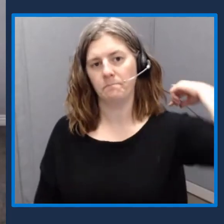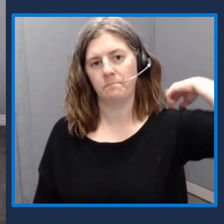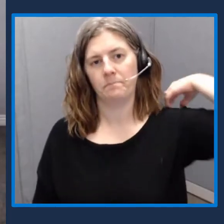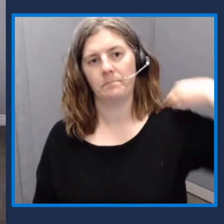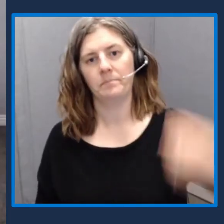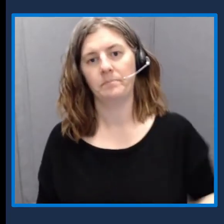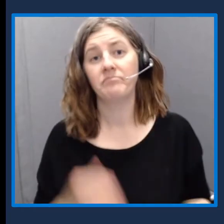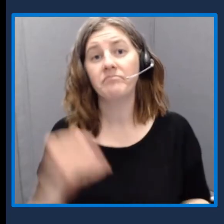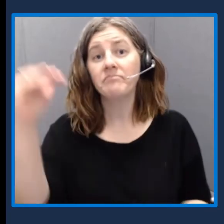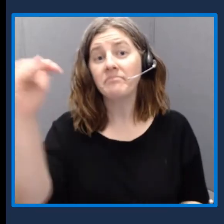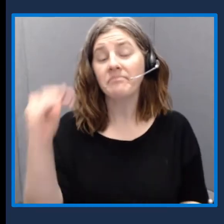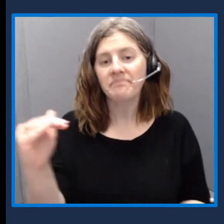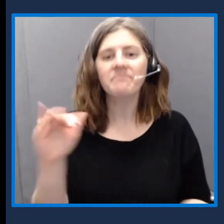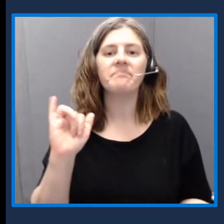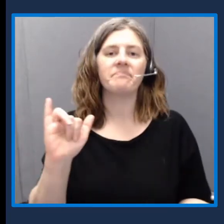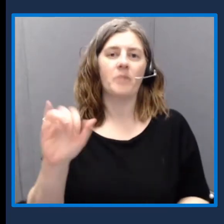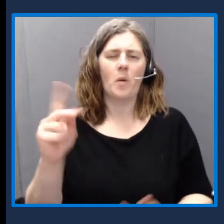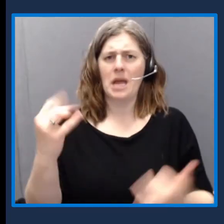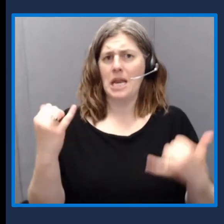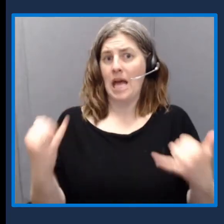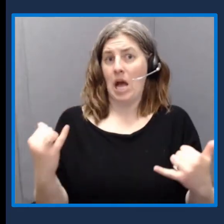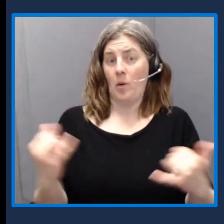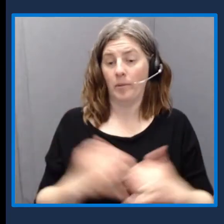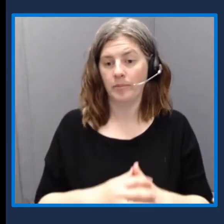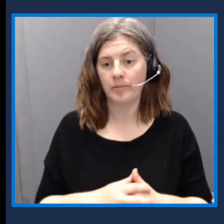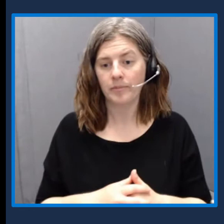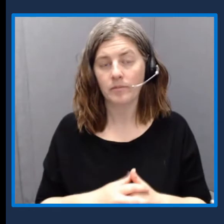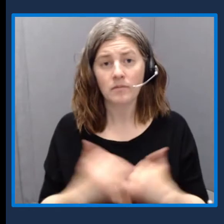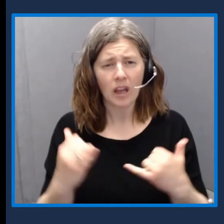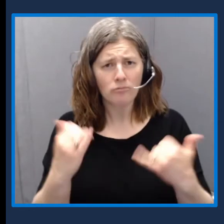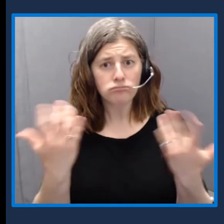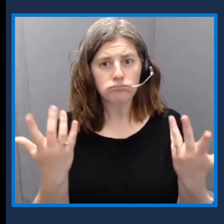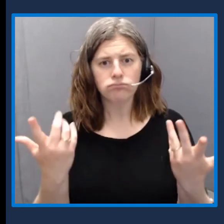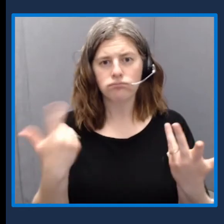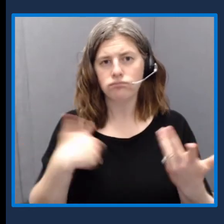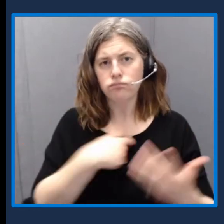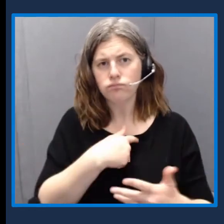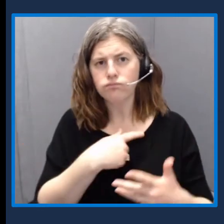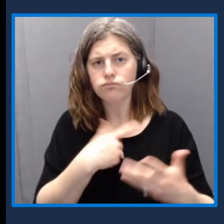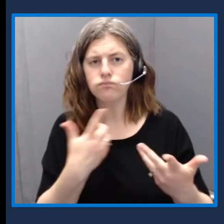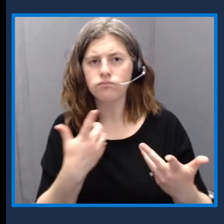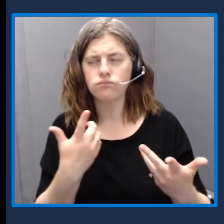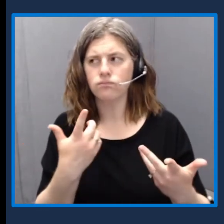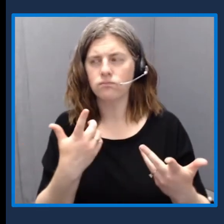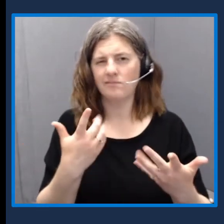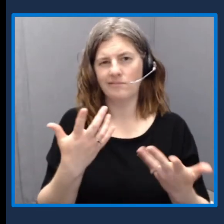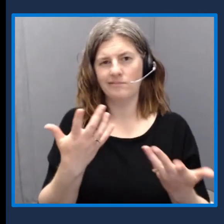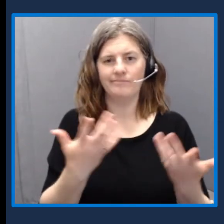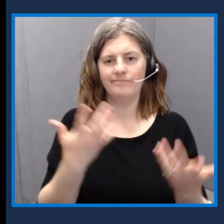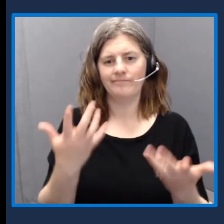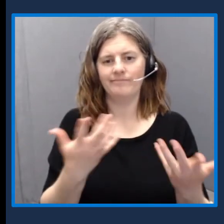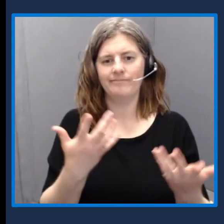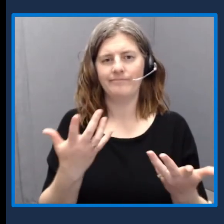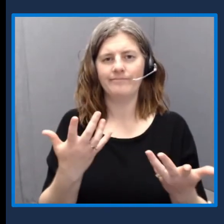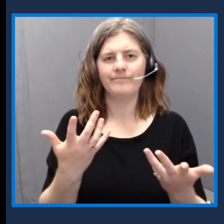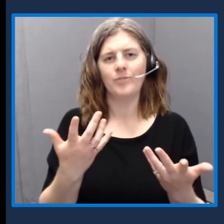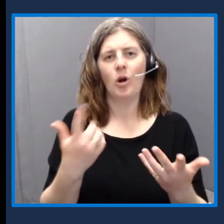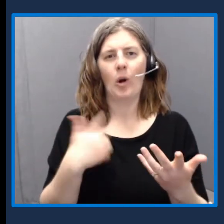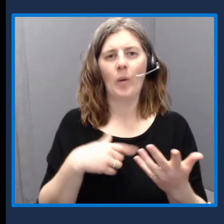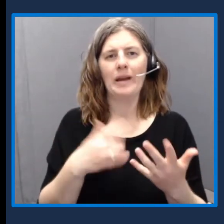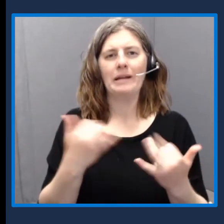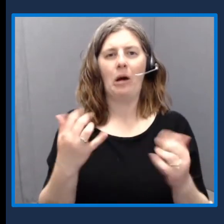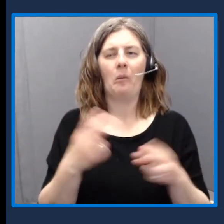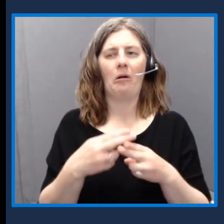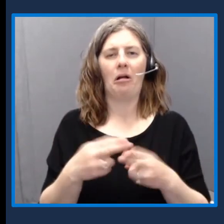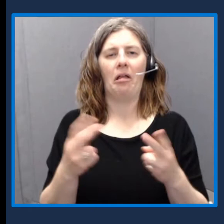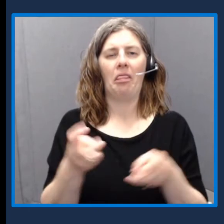So next slide. Okay, so now of course we get to where we'll kind of gently call the hard part, which is